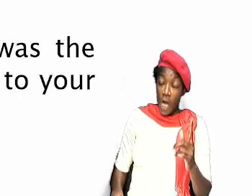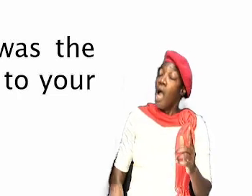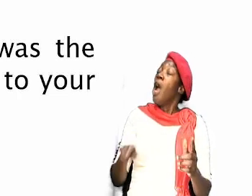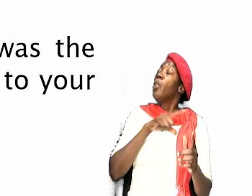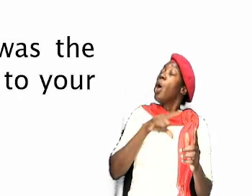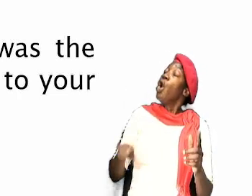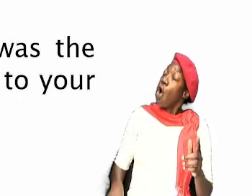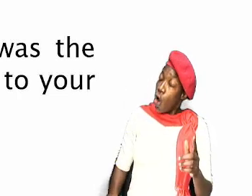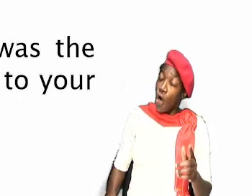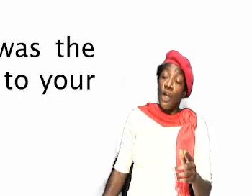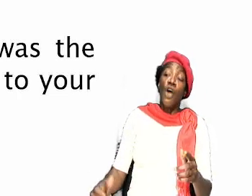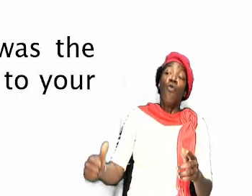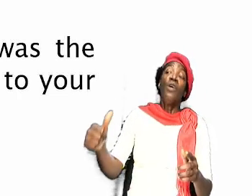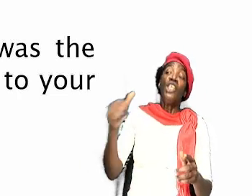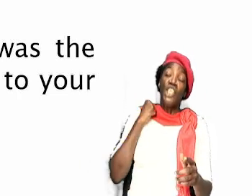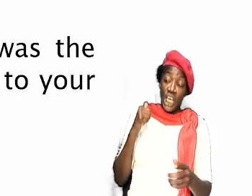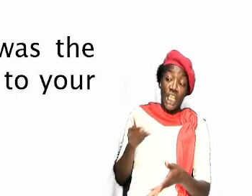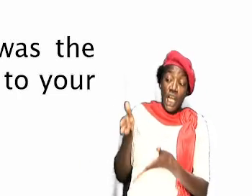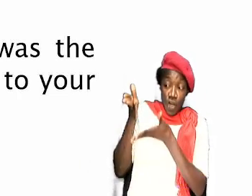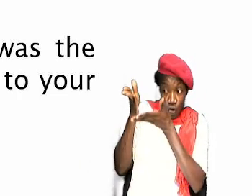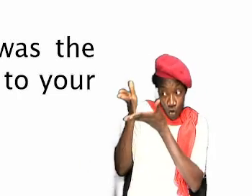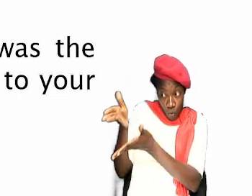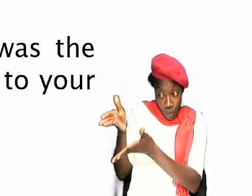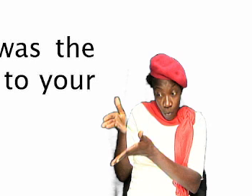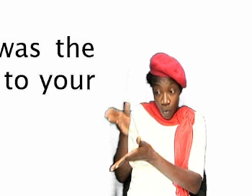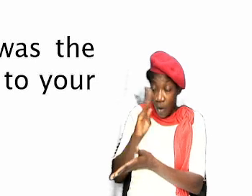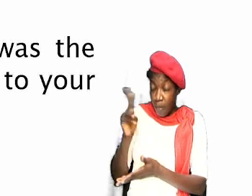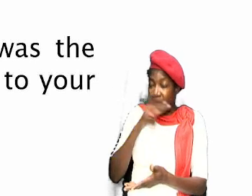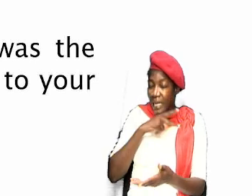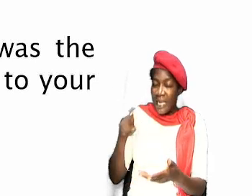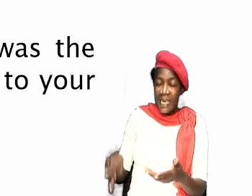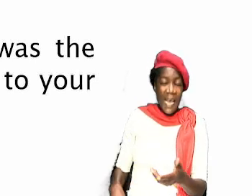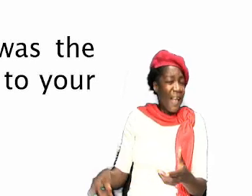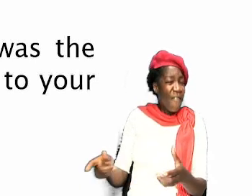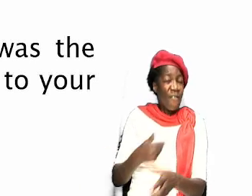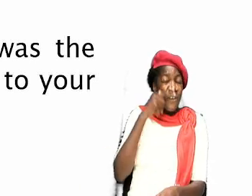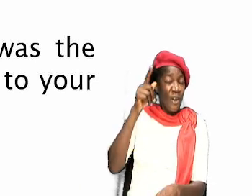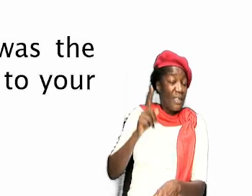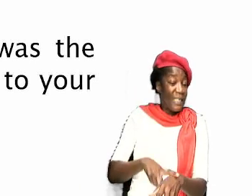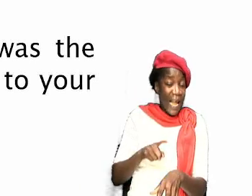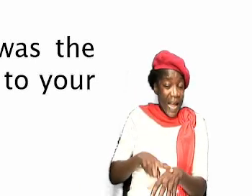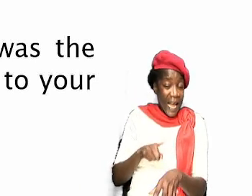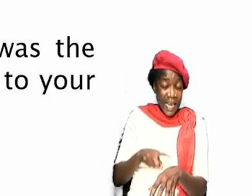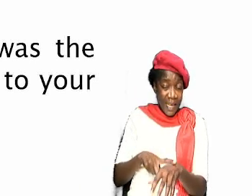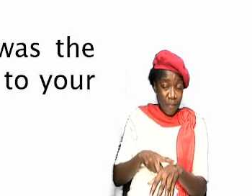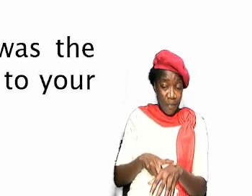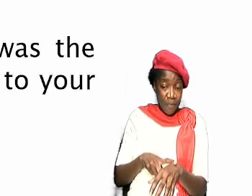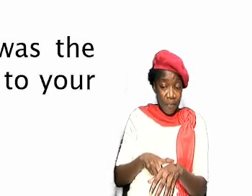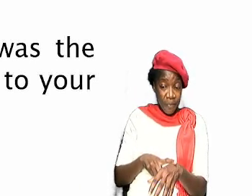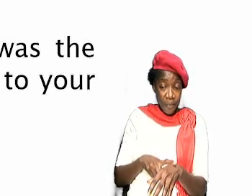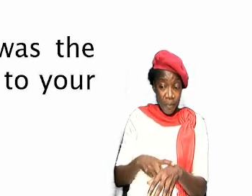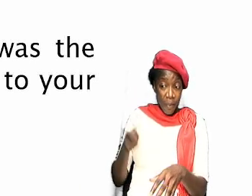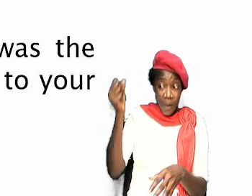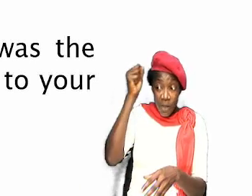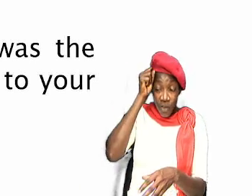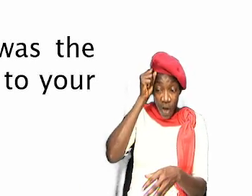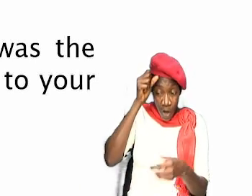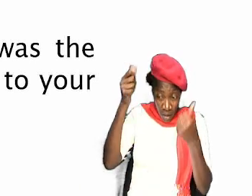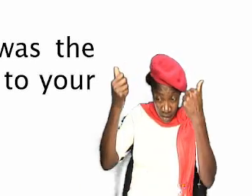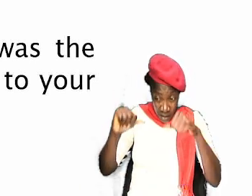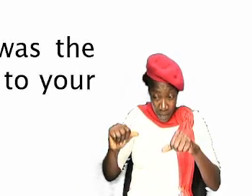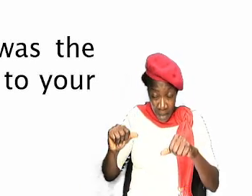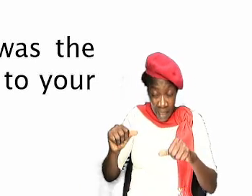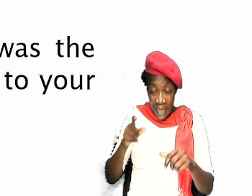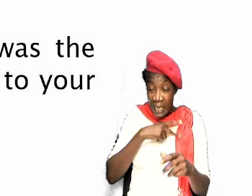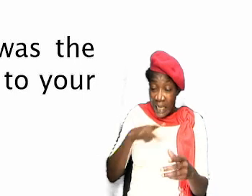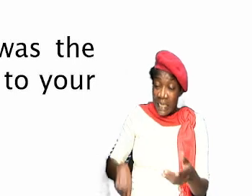also rejected thee from being king. Right, the first time Saul disobeyed, the punishment was that, you know, your kingdom will not last.